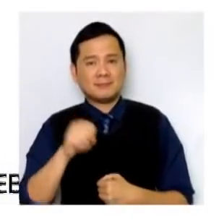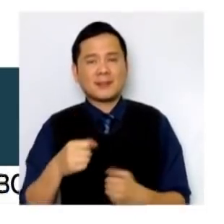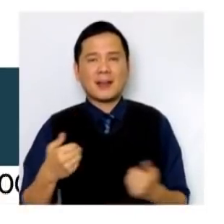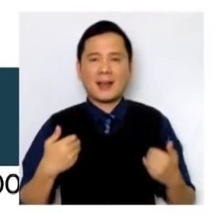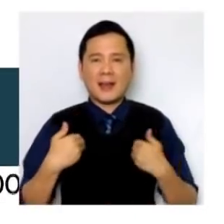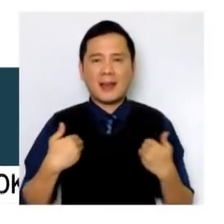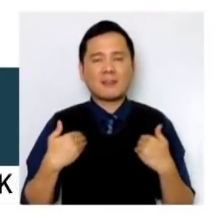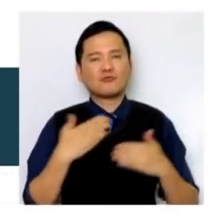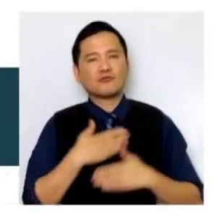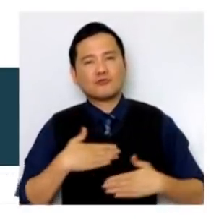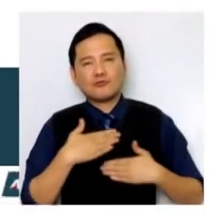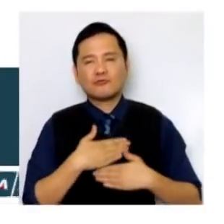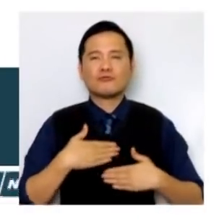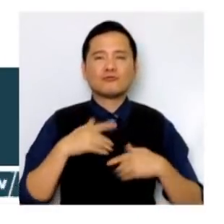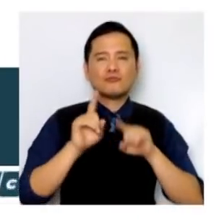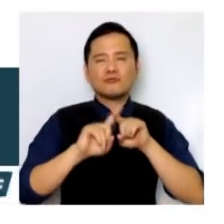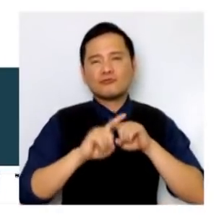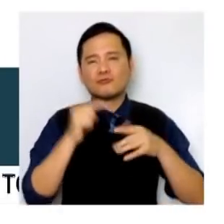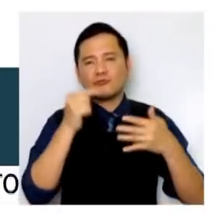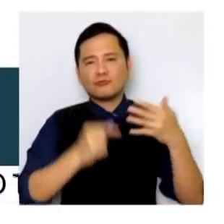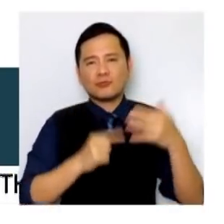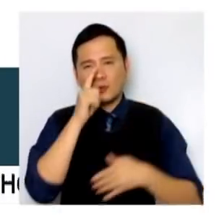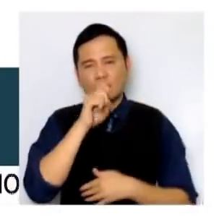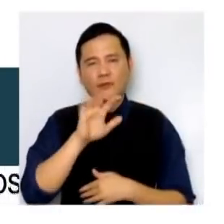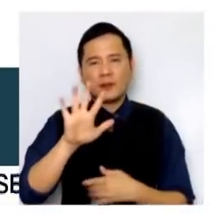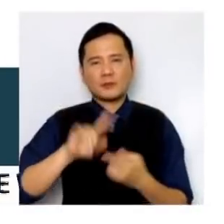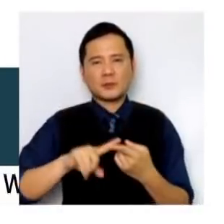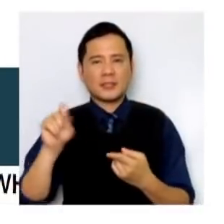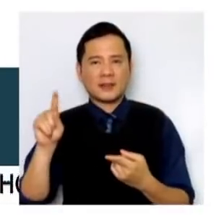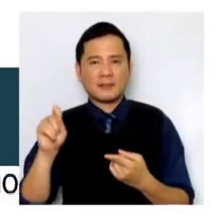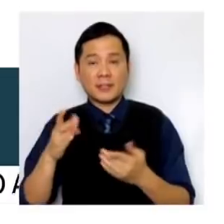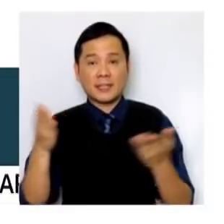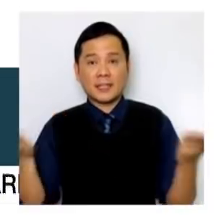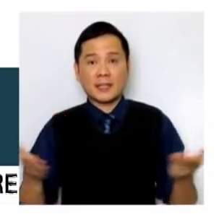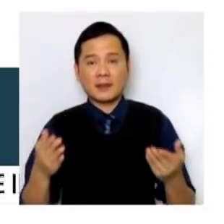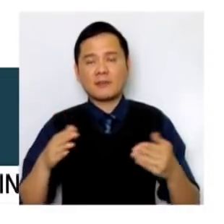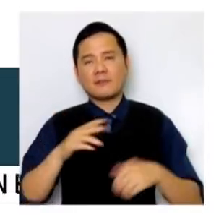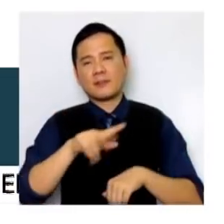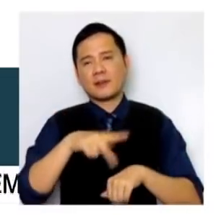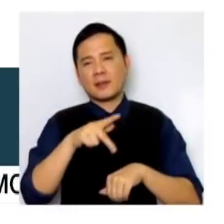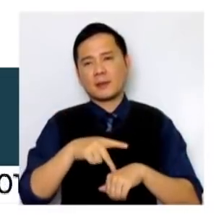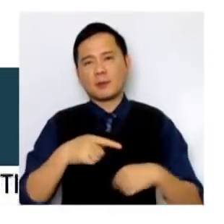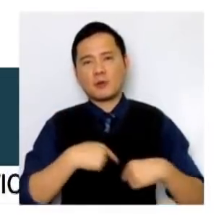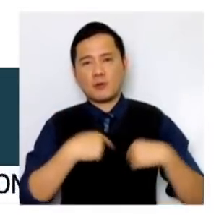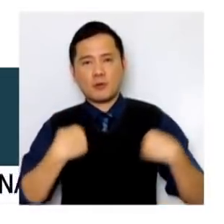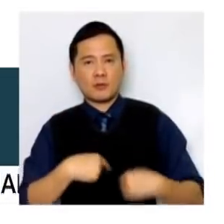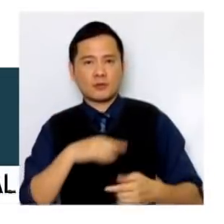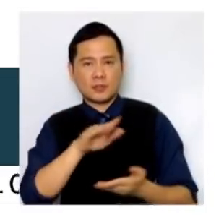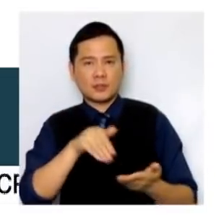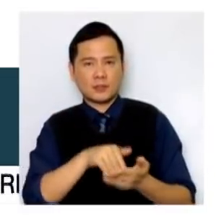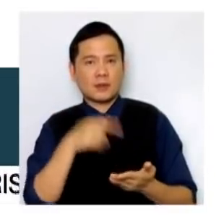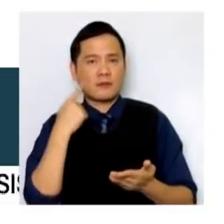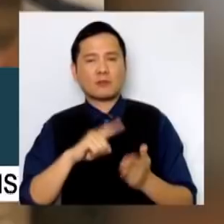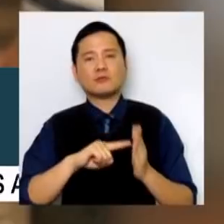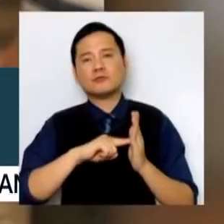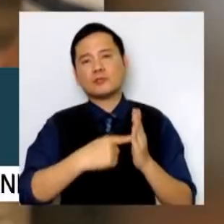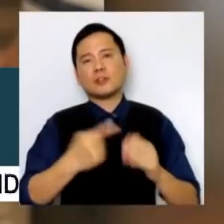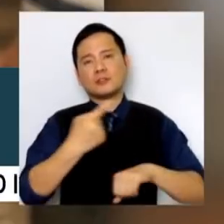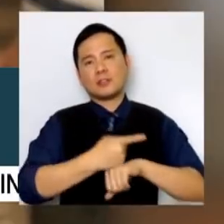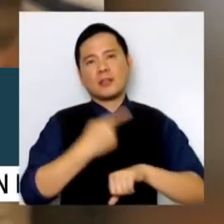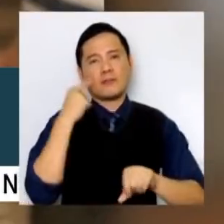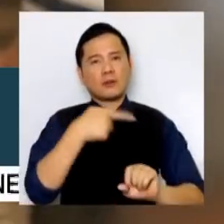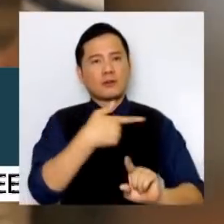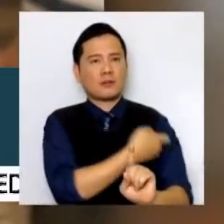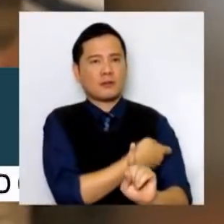to children ages 5 to 11 years old at the Philippine Heart Center during the pilot pediatric vaccination. This is